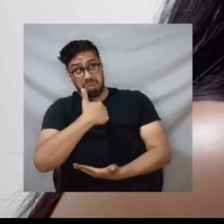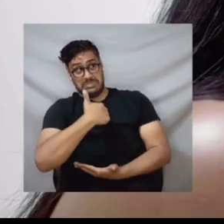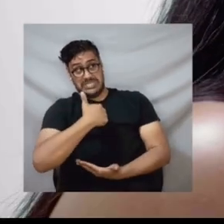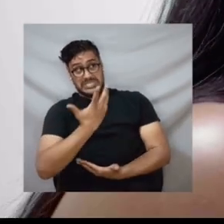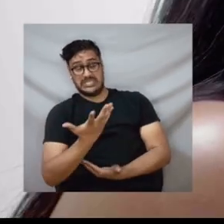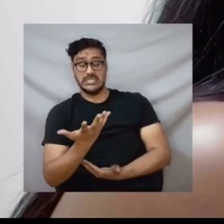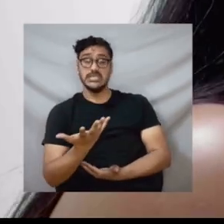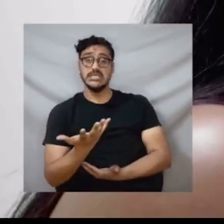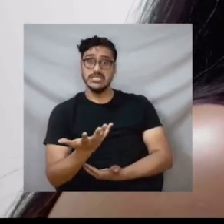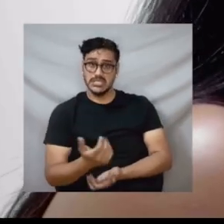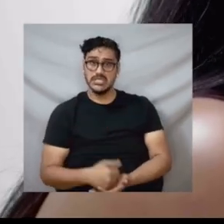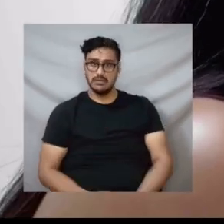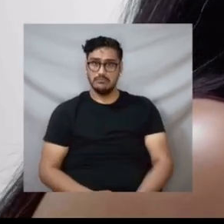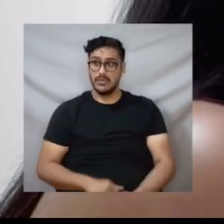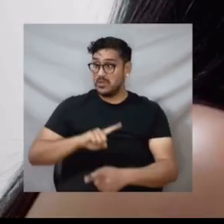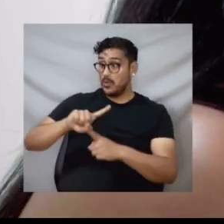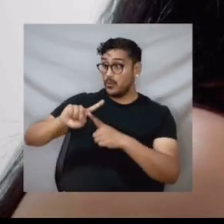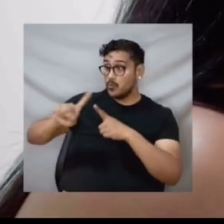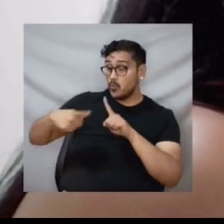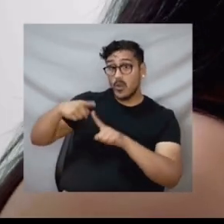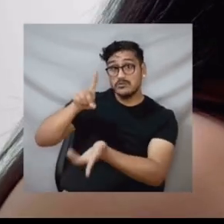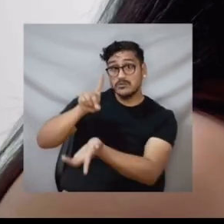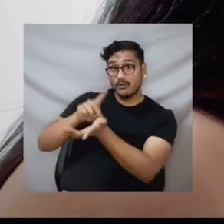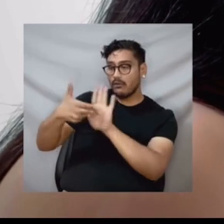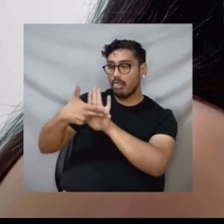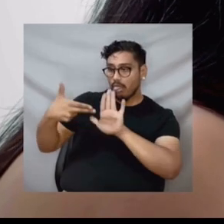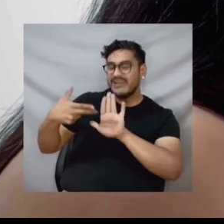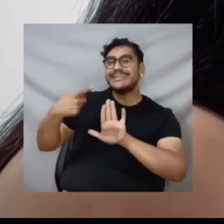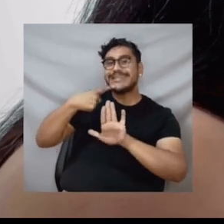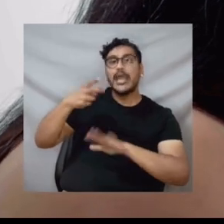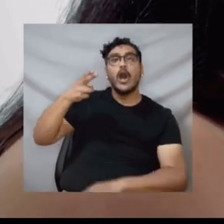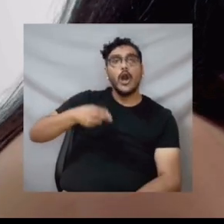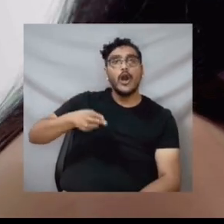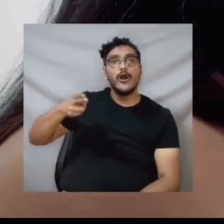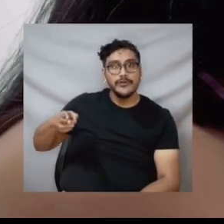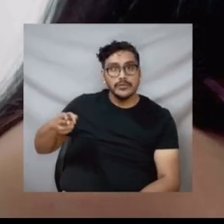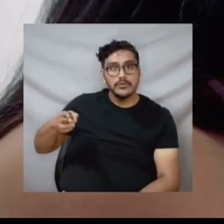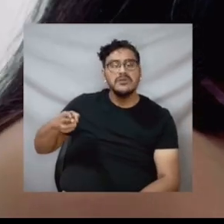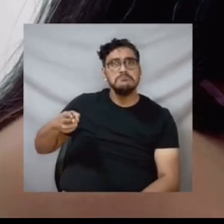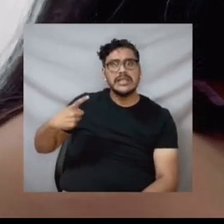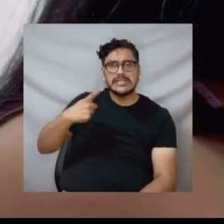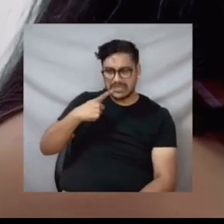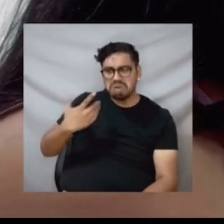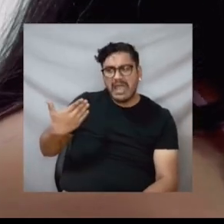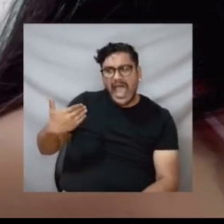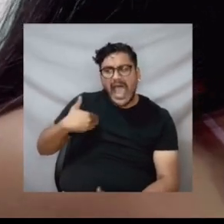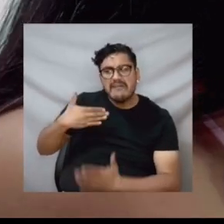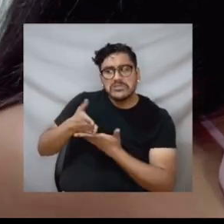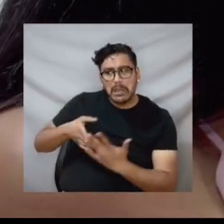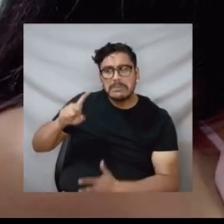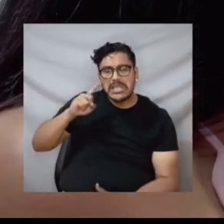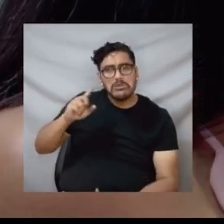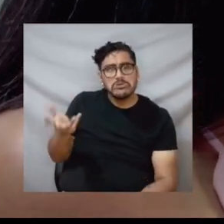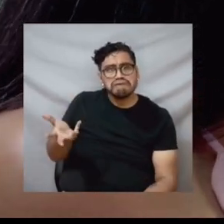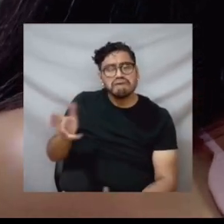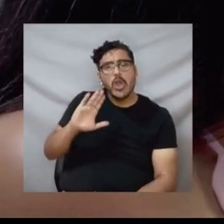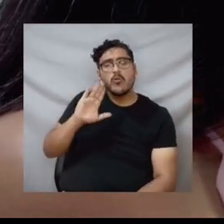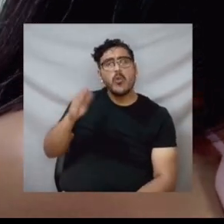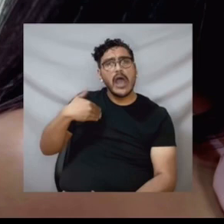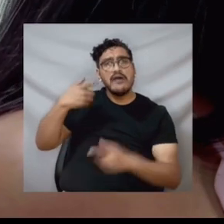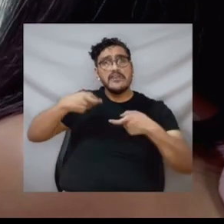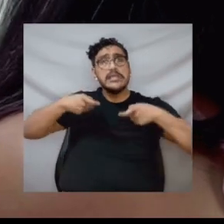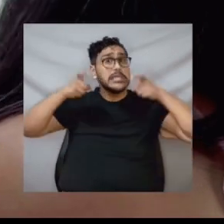when they diagnosed him they said he was hard of hearing so they're like there's hearing in there so we're going to put him in you